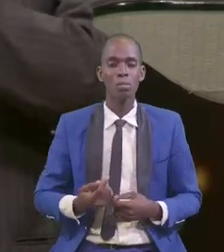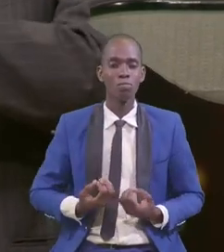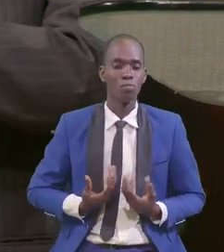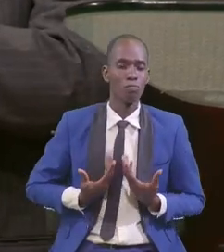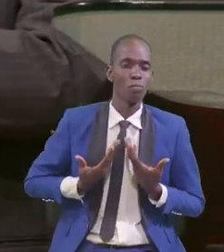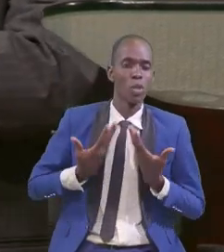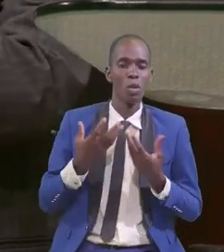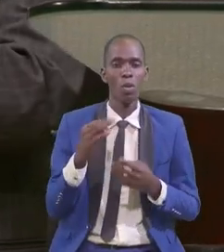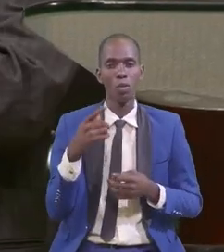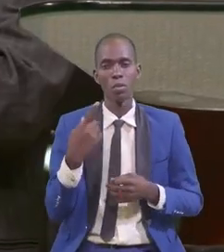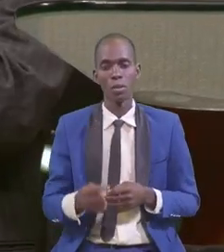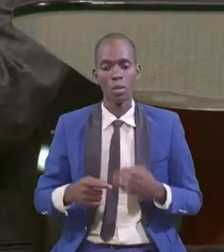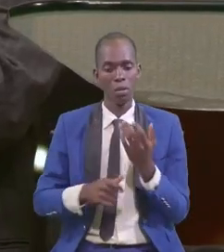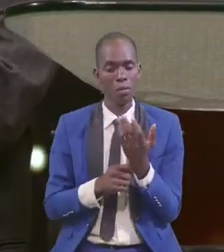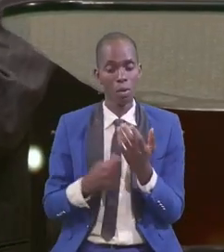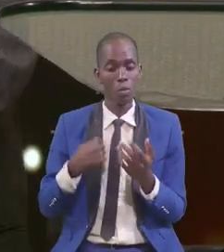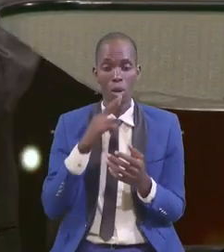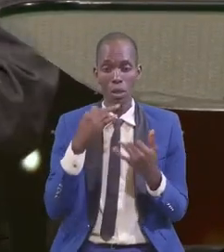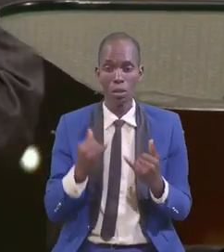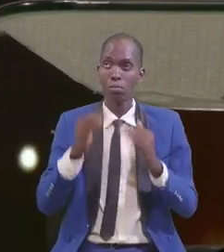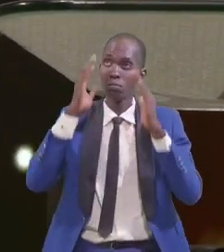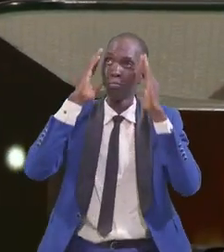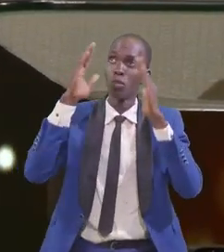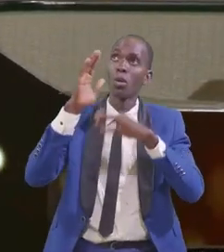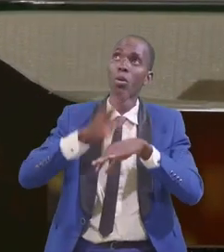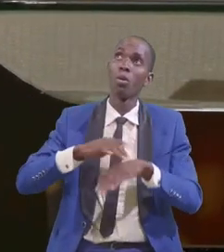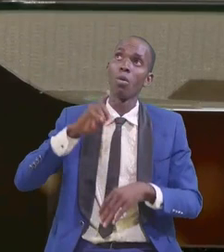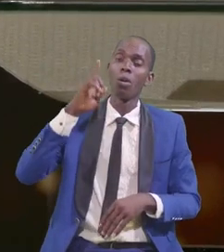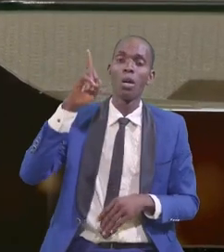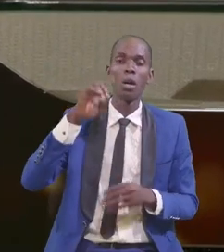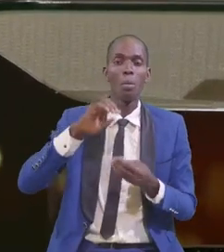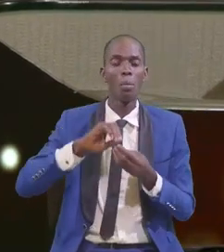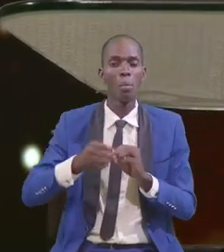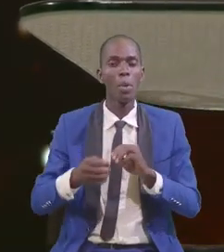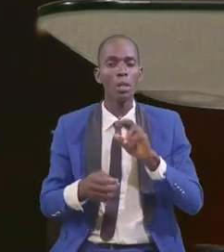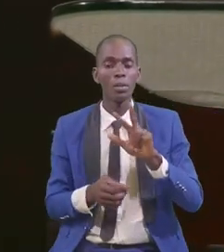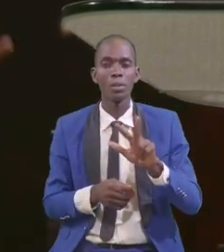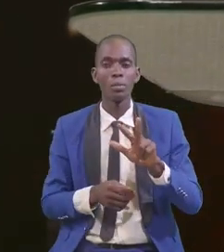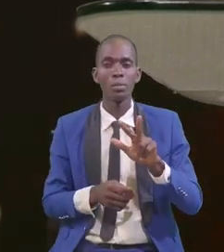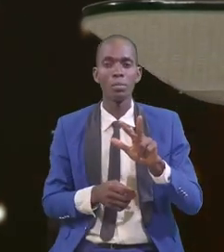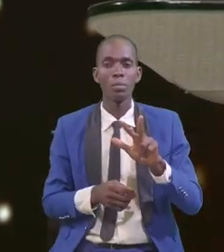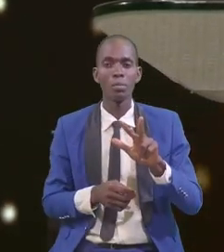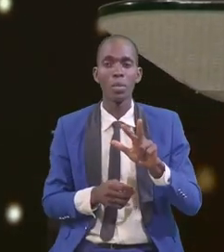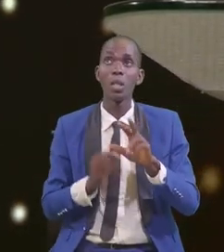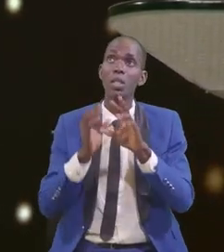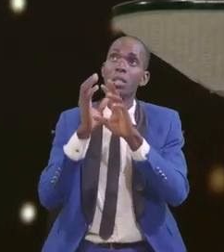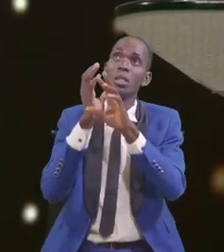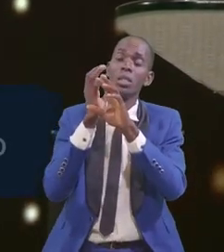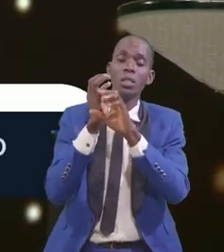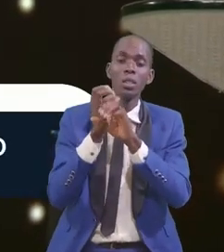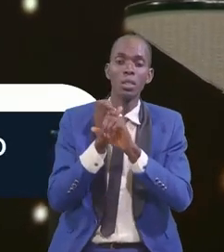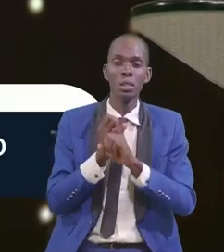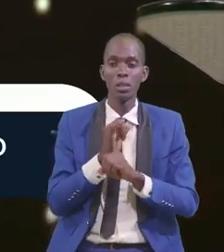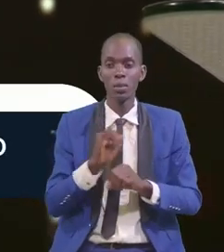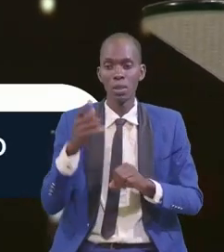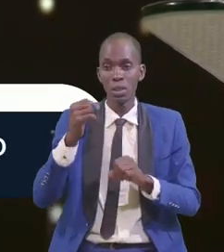we're concentrated on him. Number three, we're looking at receiving the